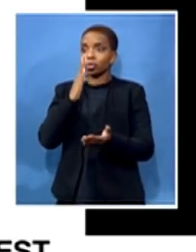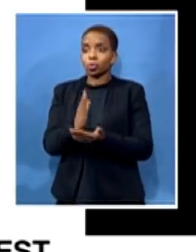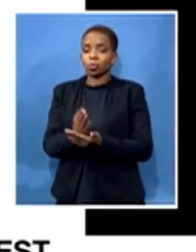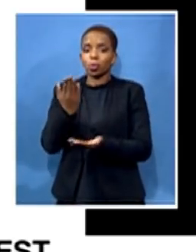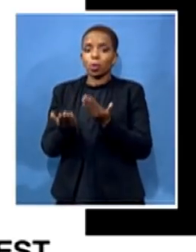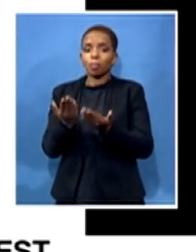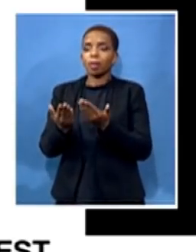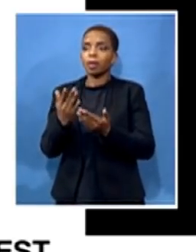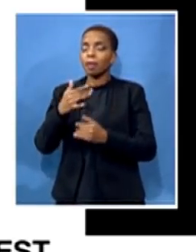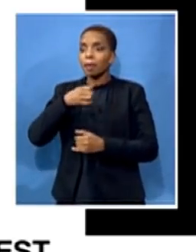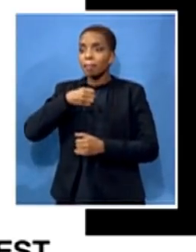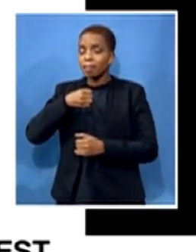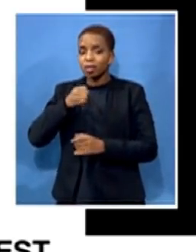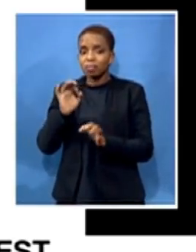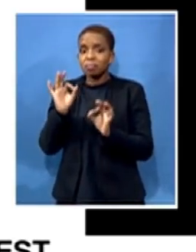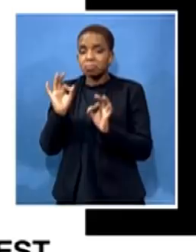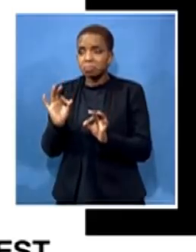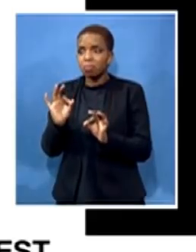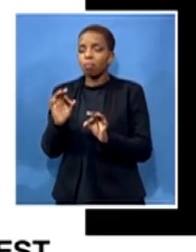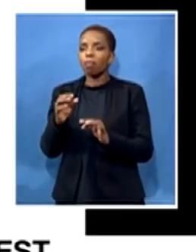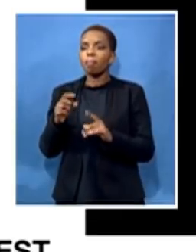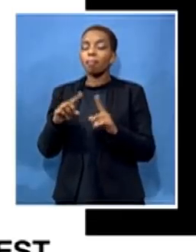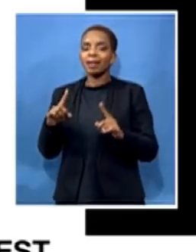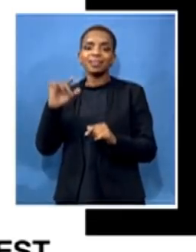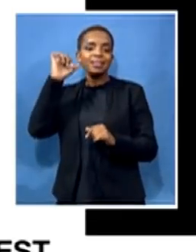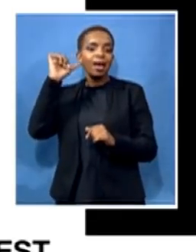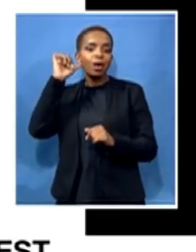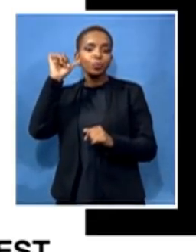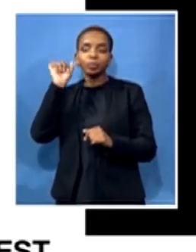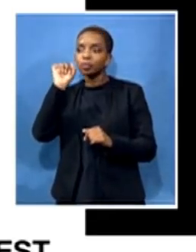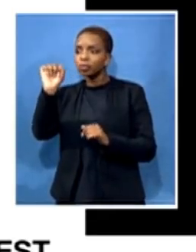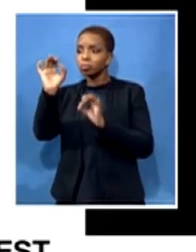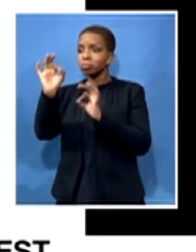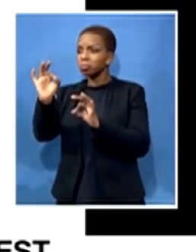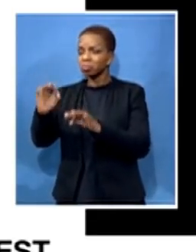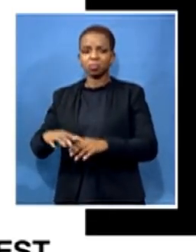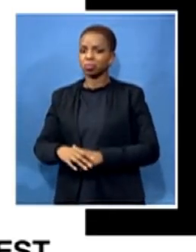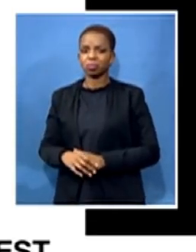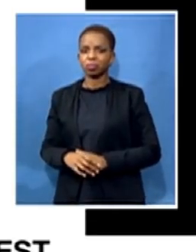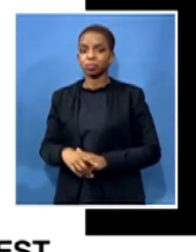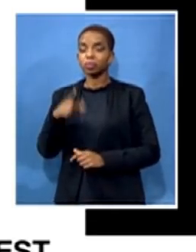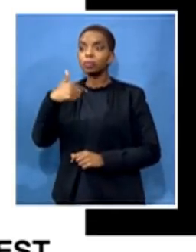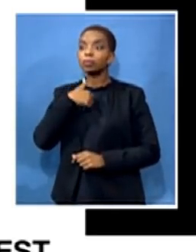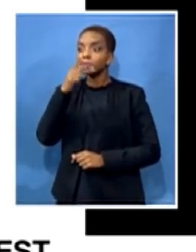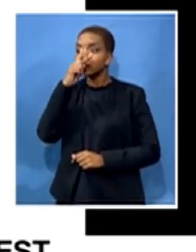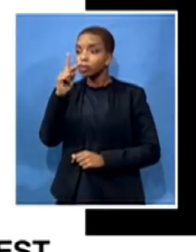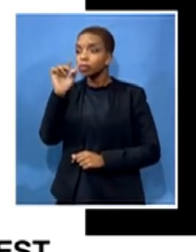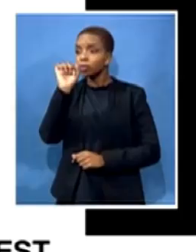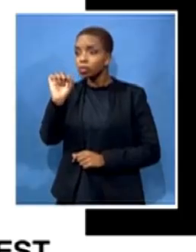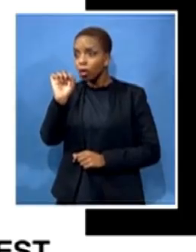sound quality. But, looking at your video and there's a mirror behind you which shows that you're not in a room full of